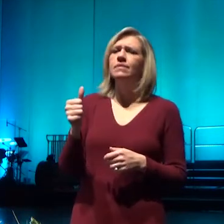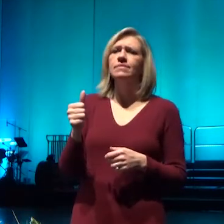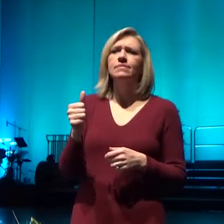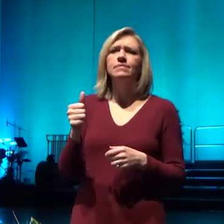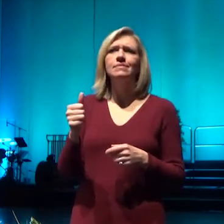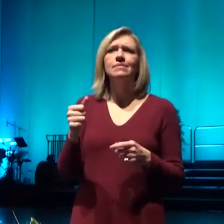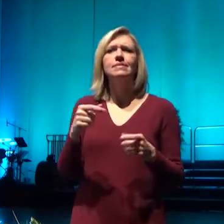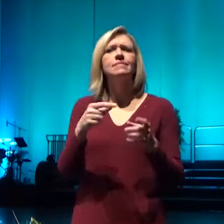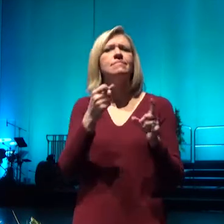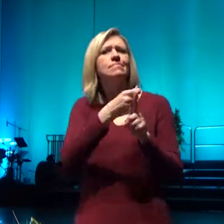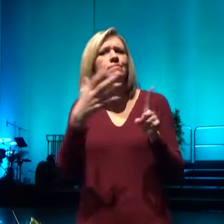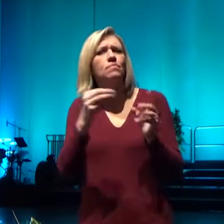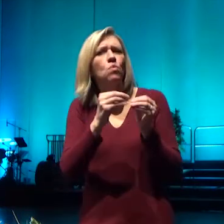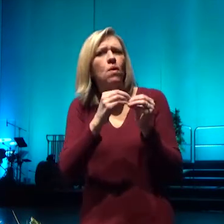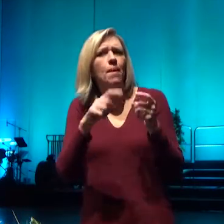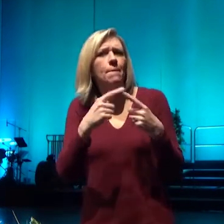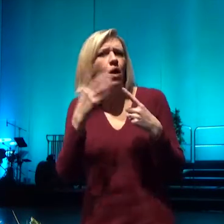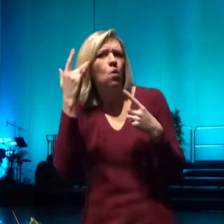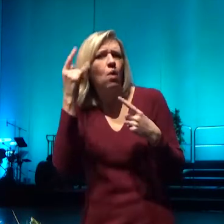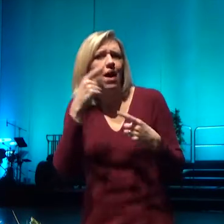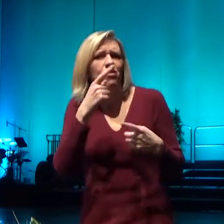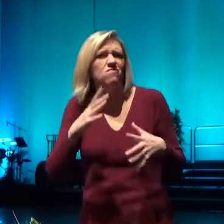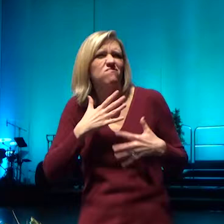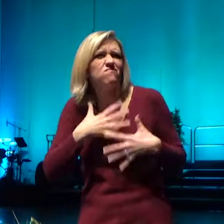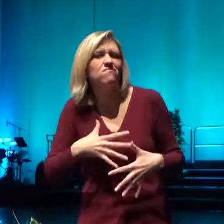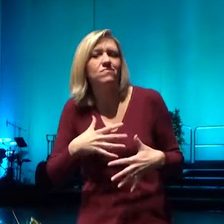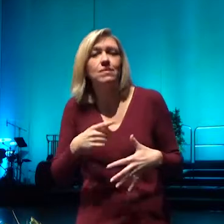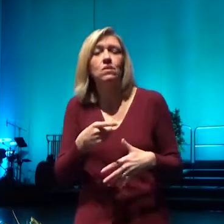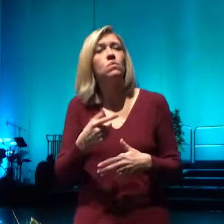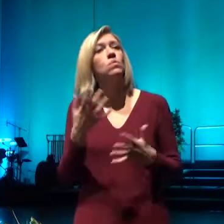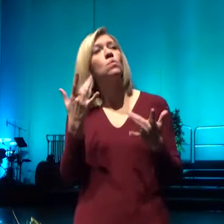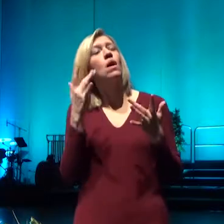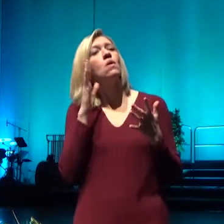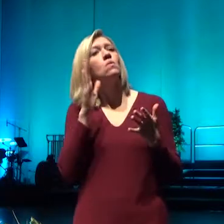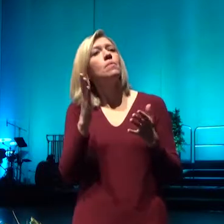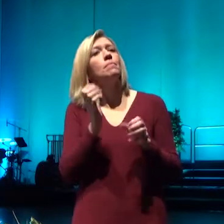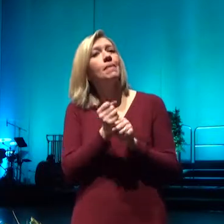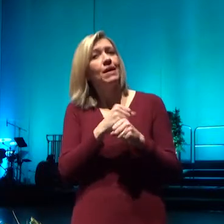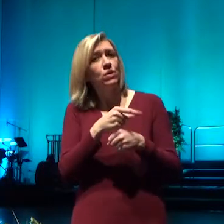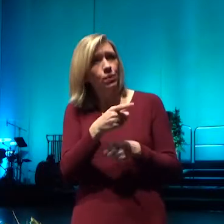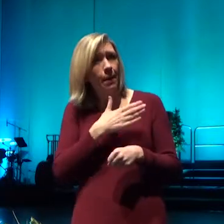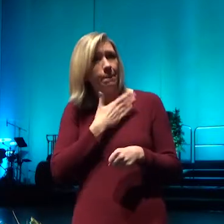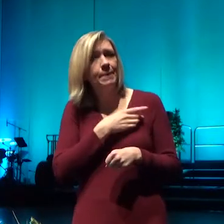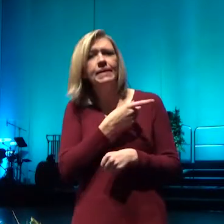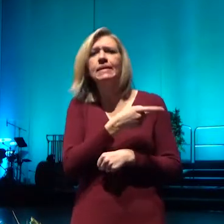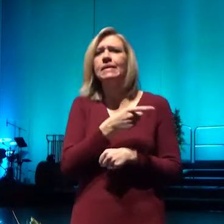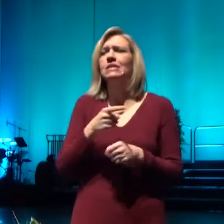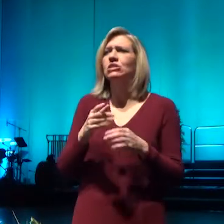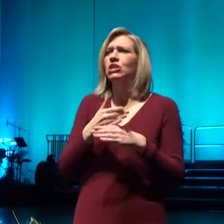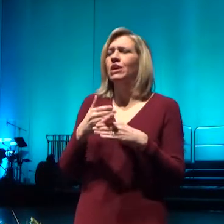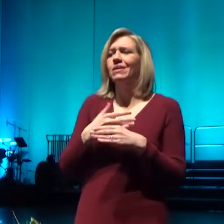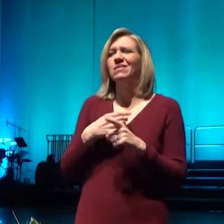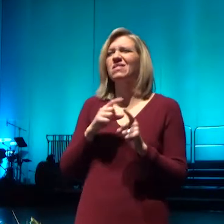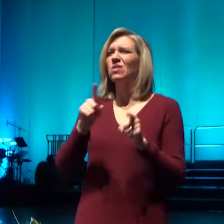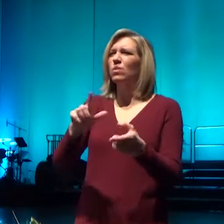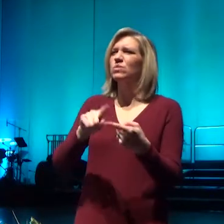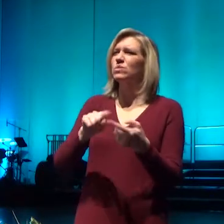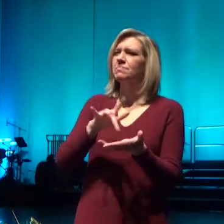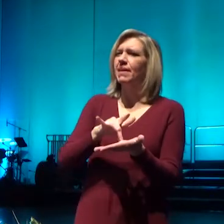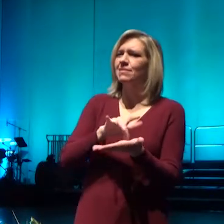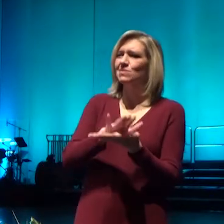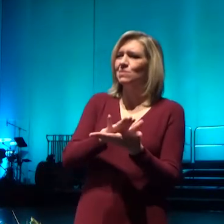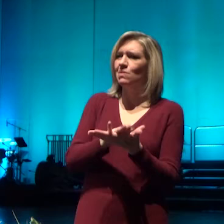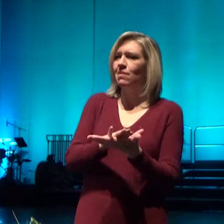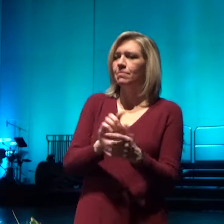why you're unhappy. It's what would make you happy? And the young man shared that it would be to go to medical school. And he didn't know how he was ever going to find